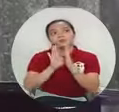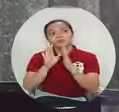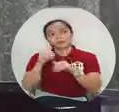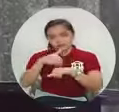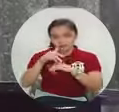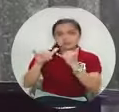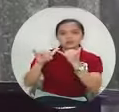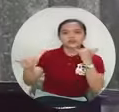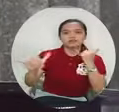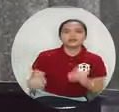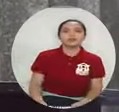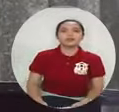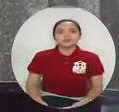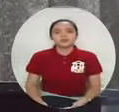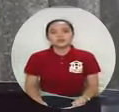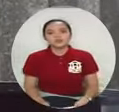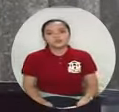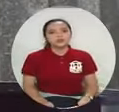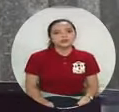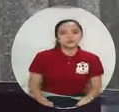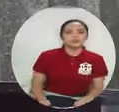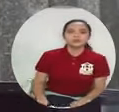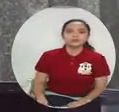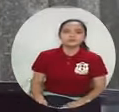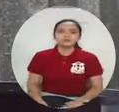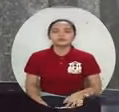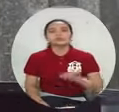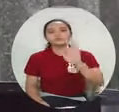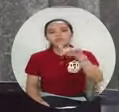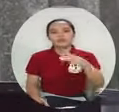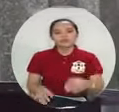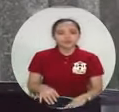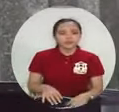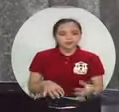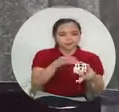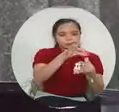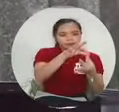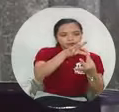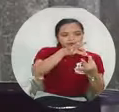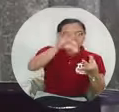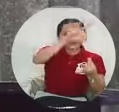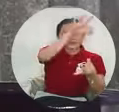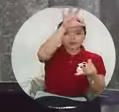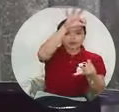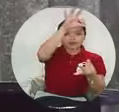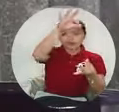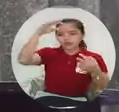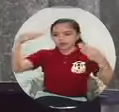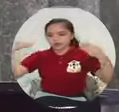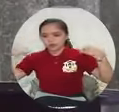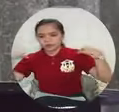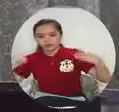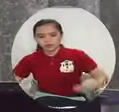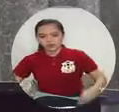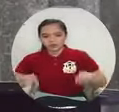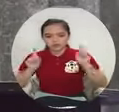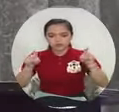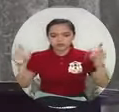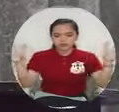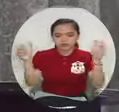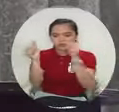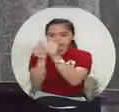loyalty, faithfulness. Both in the spiritual and secular arena, we find people in the pedestal of success